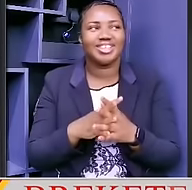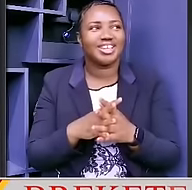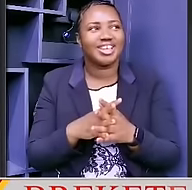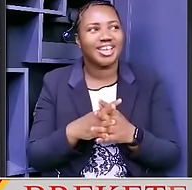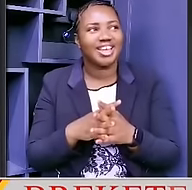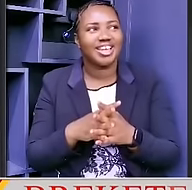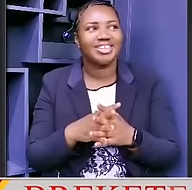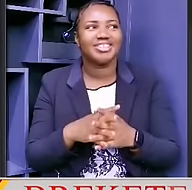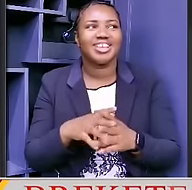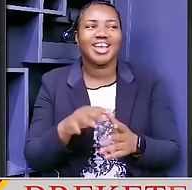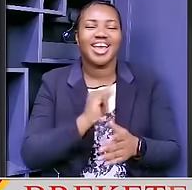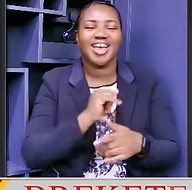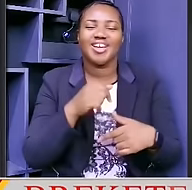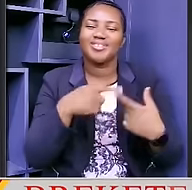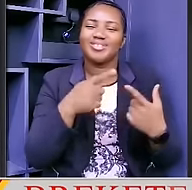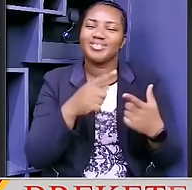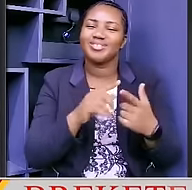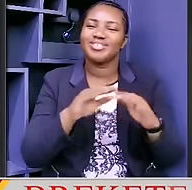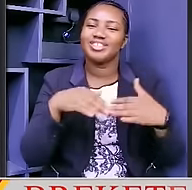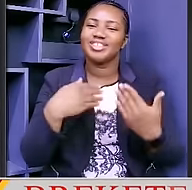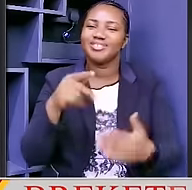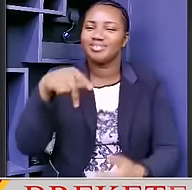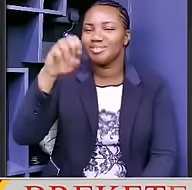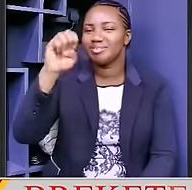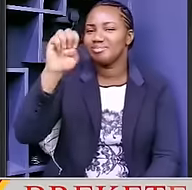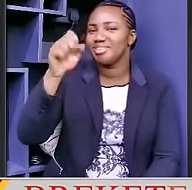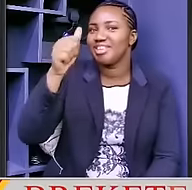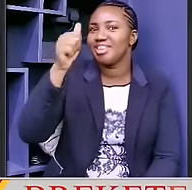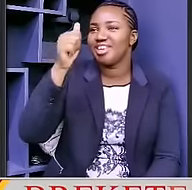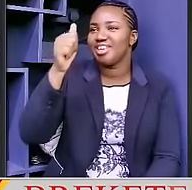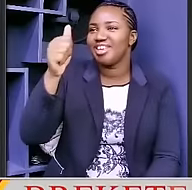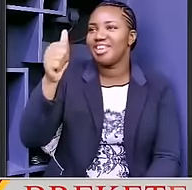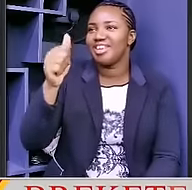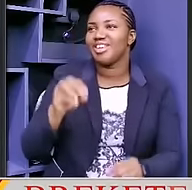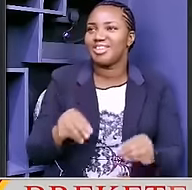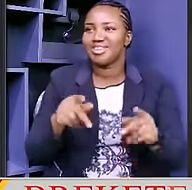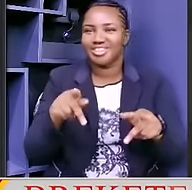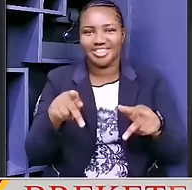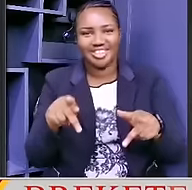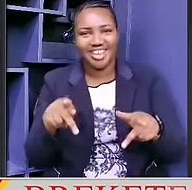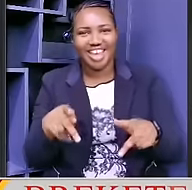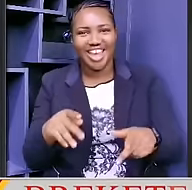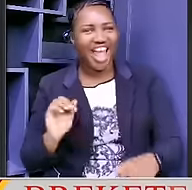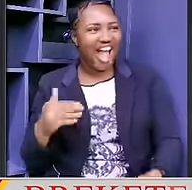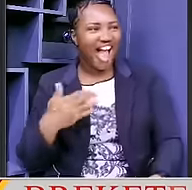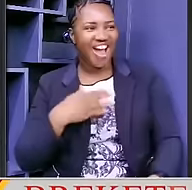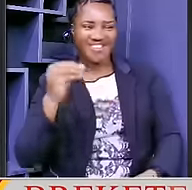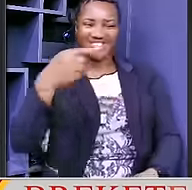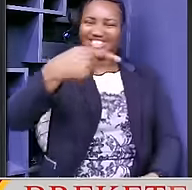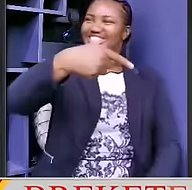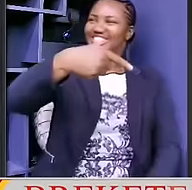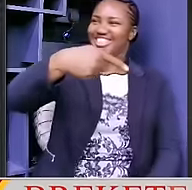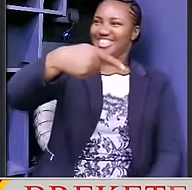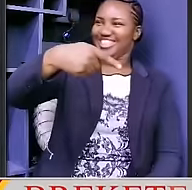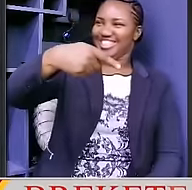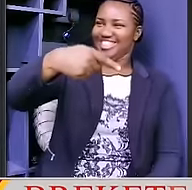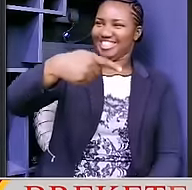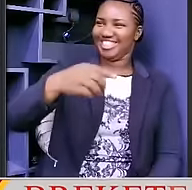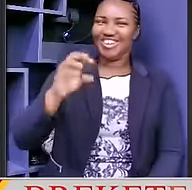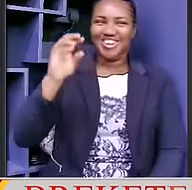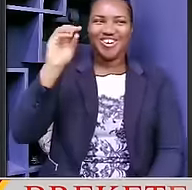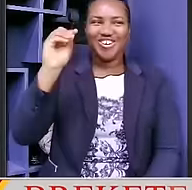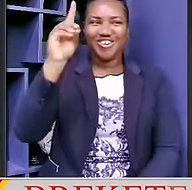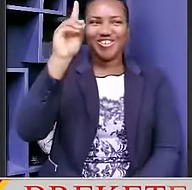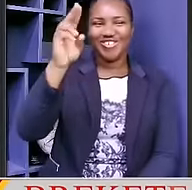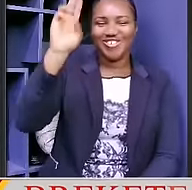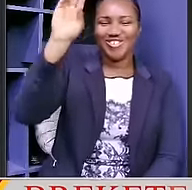I can't give peace a chance. They hype me now. Our OG. OG himself.